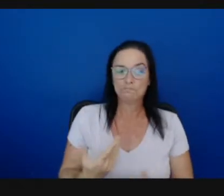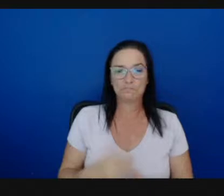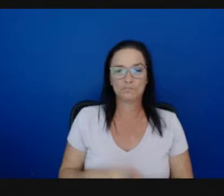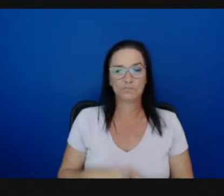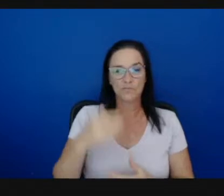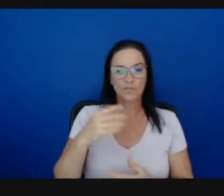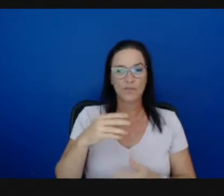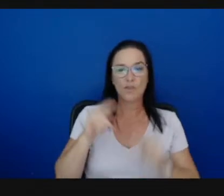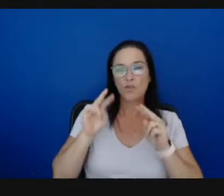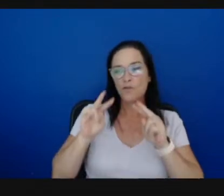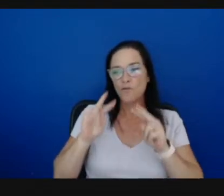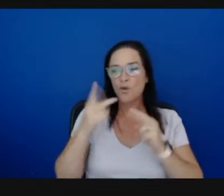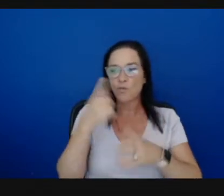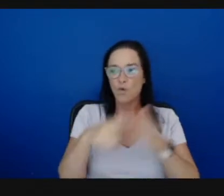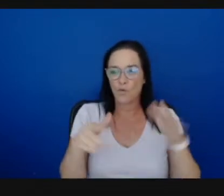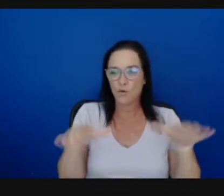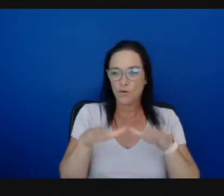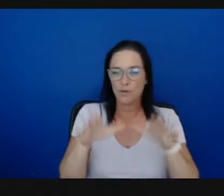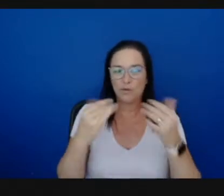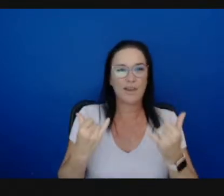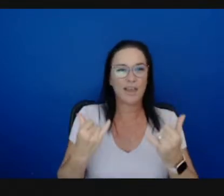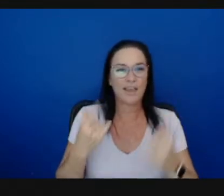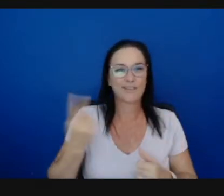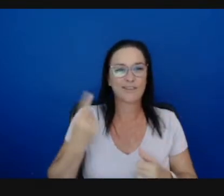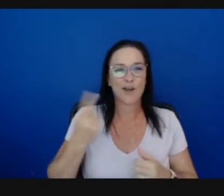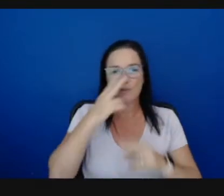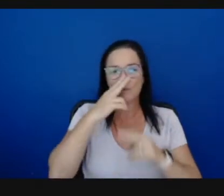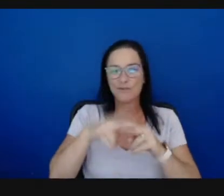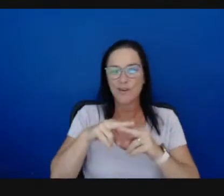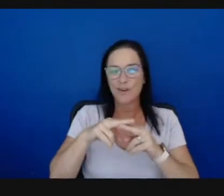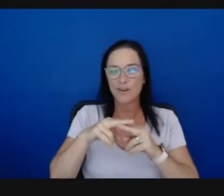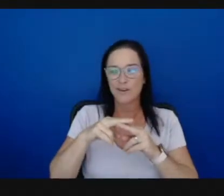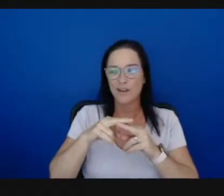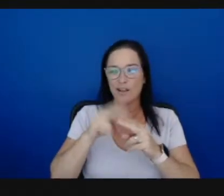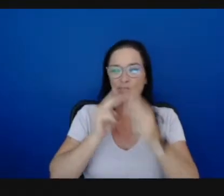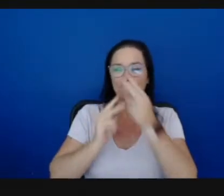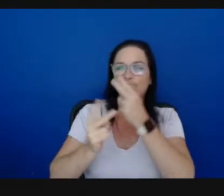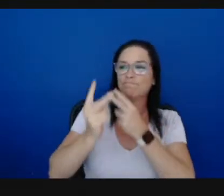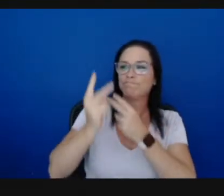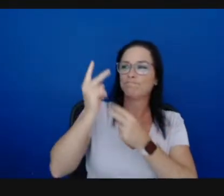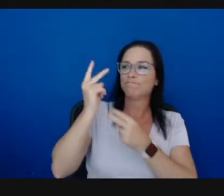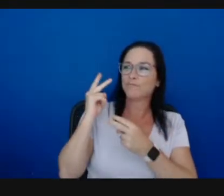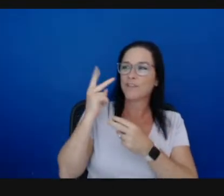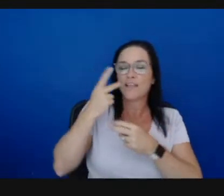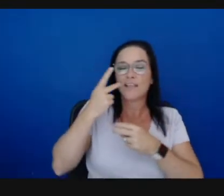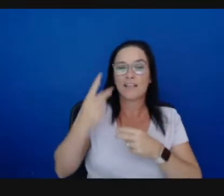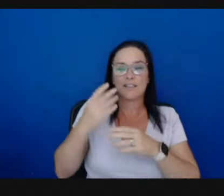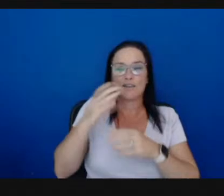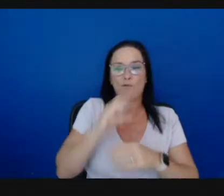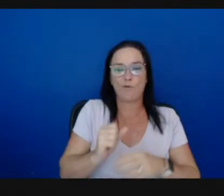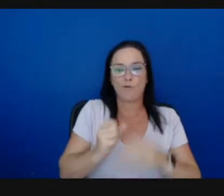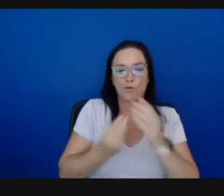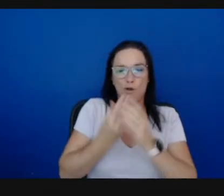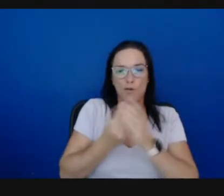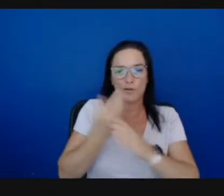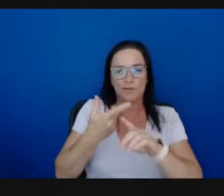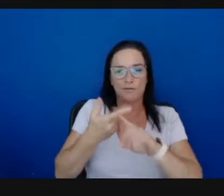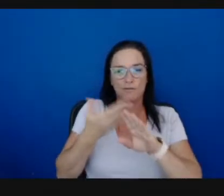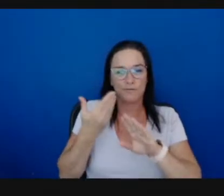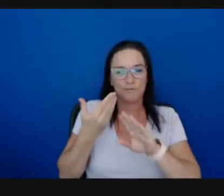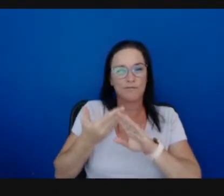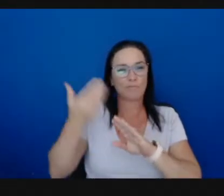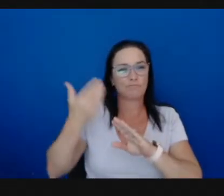looking forward to what we have lined up today. It's always fun going back and looking at some of the old eruptions of decades past. So looking forward to